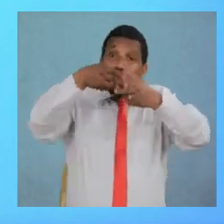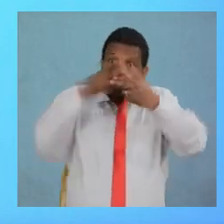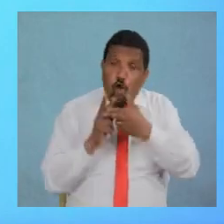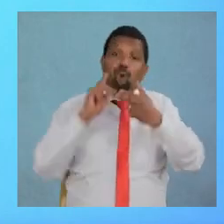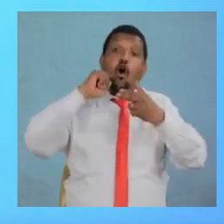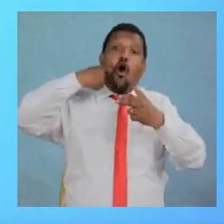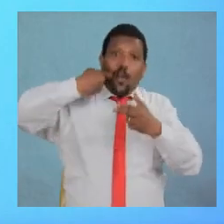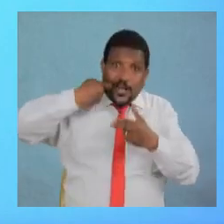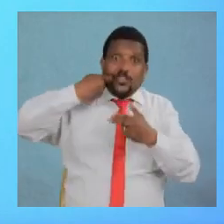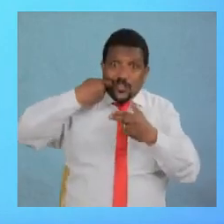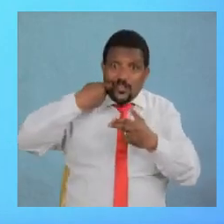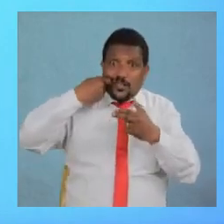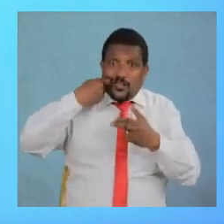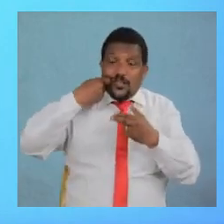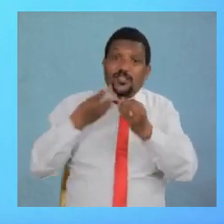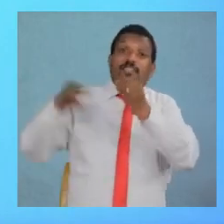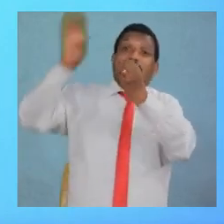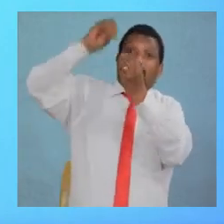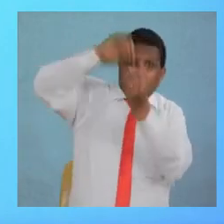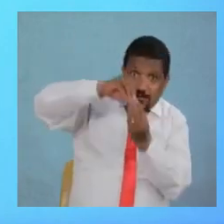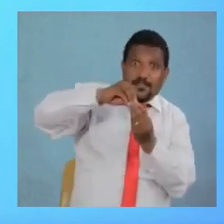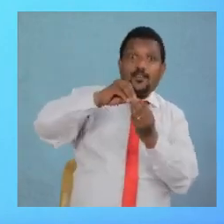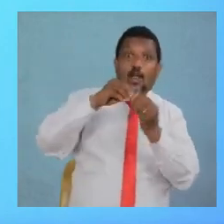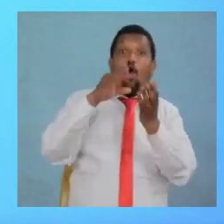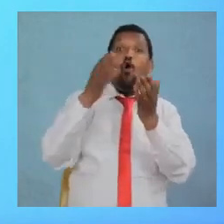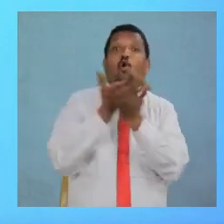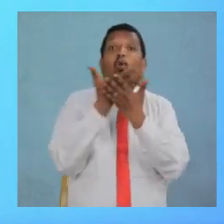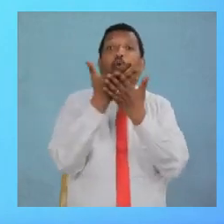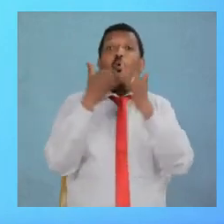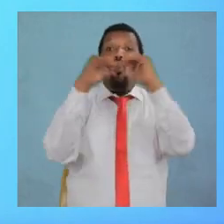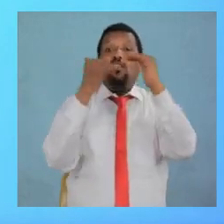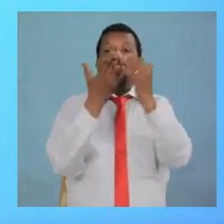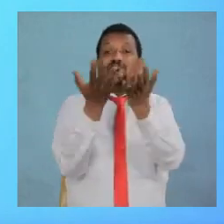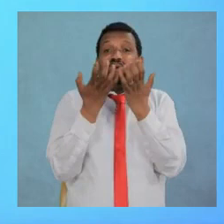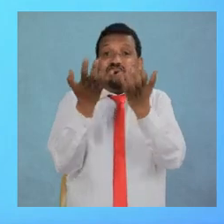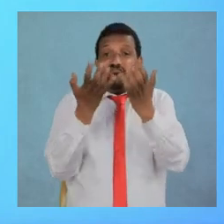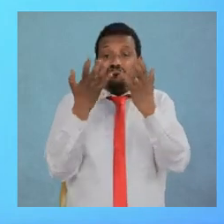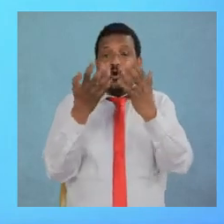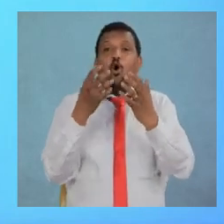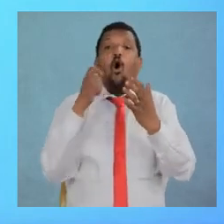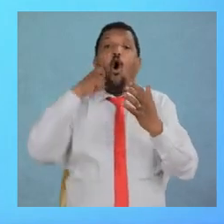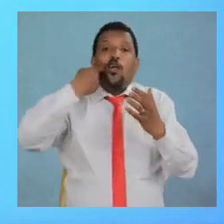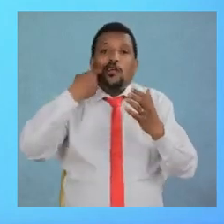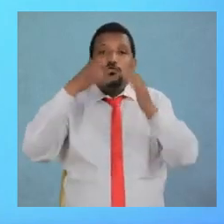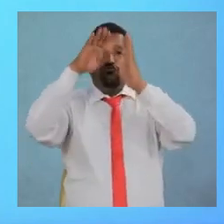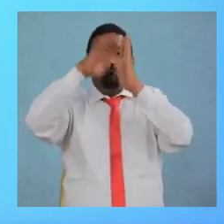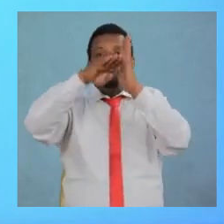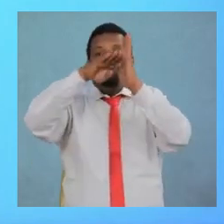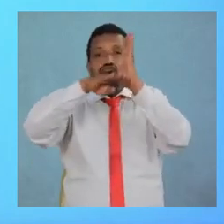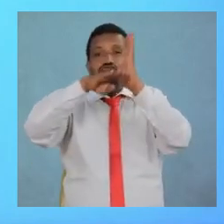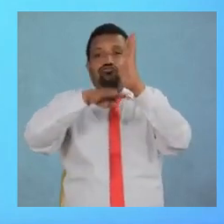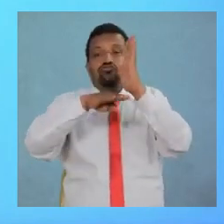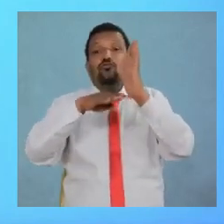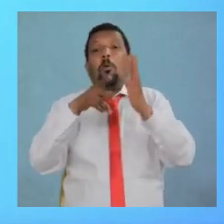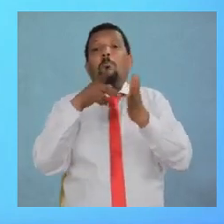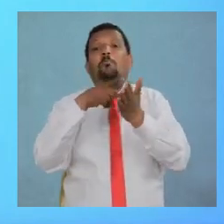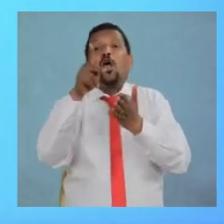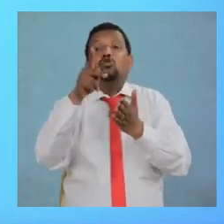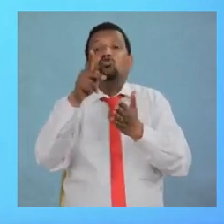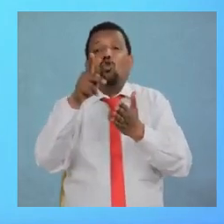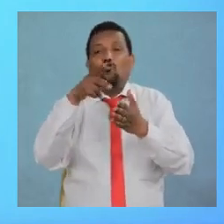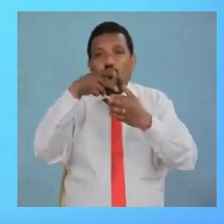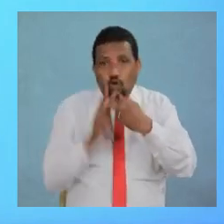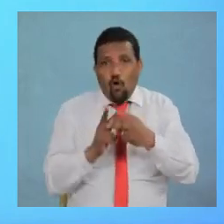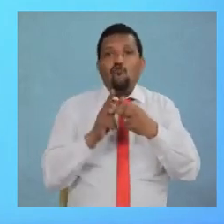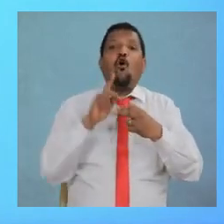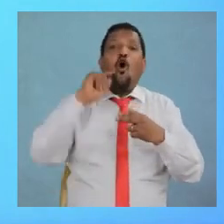of orange increases, then the quantity demanded for orange will decline. And as price of a kilogram